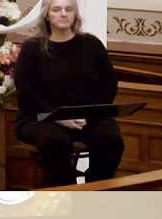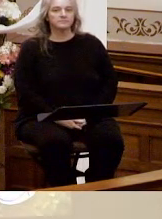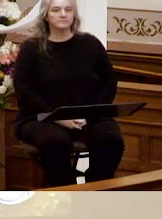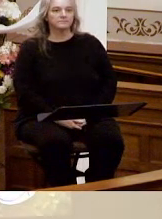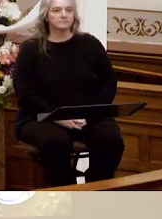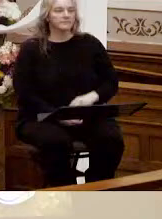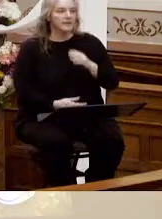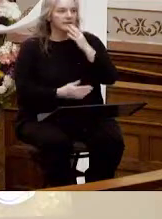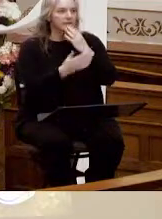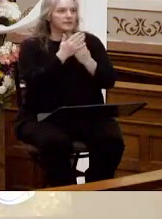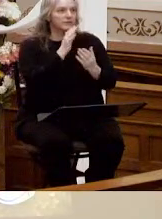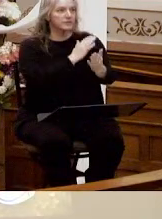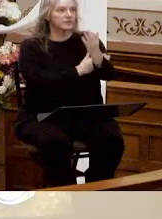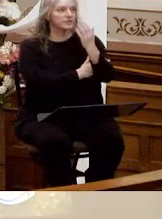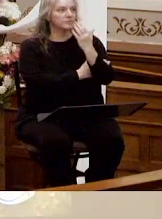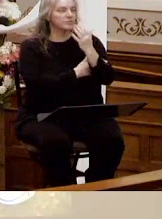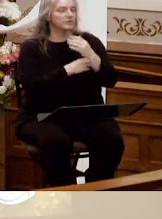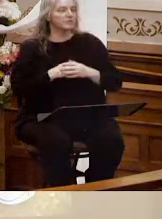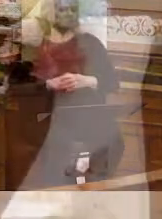Good morning.